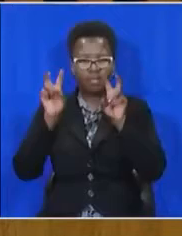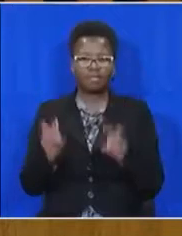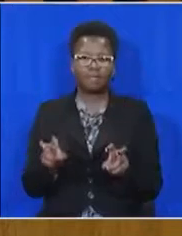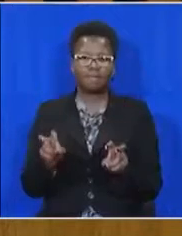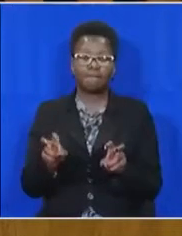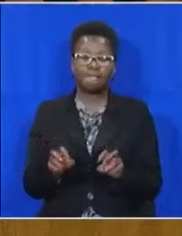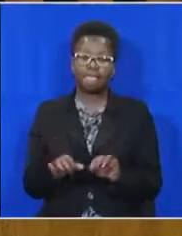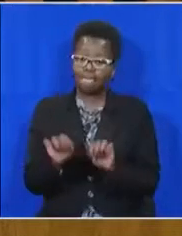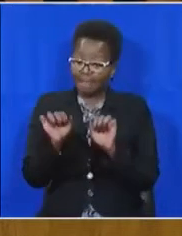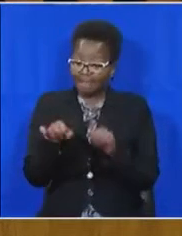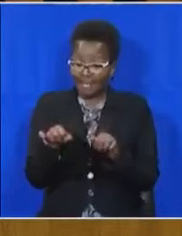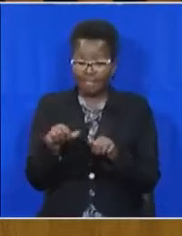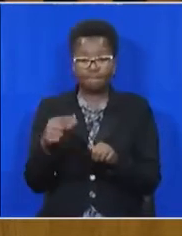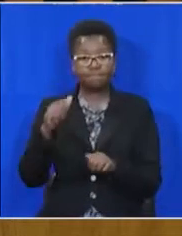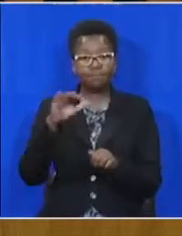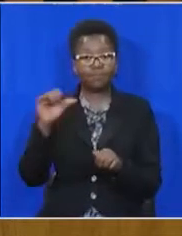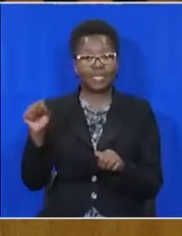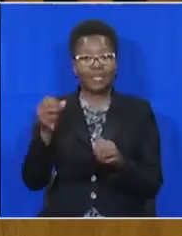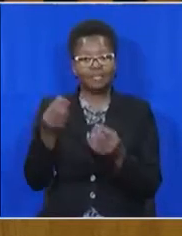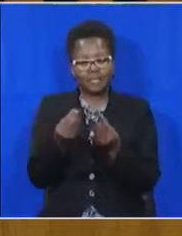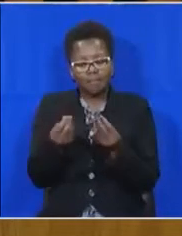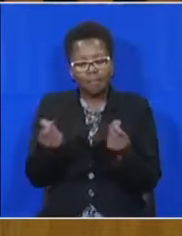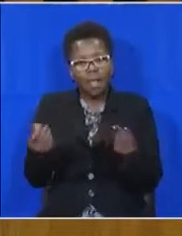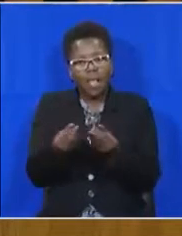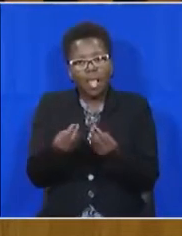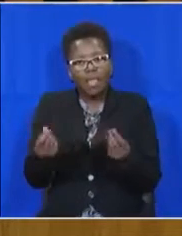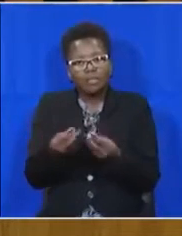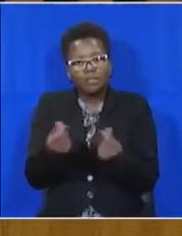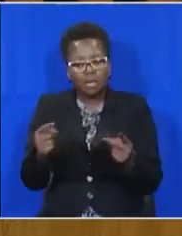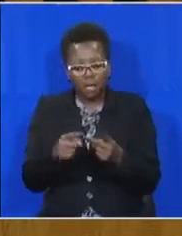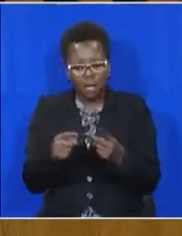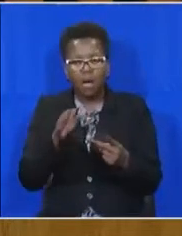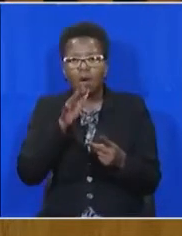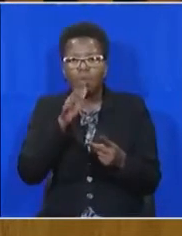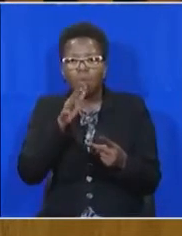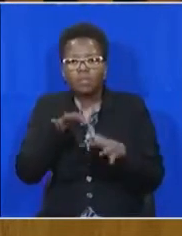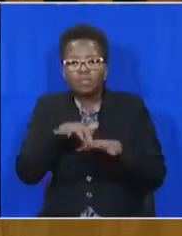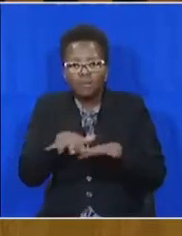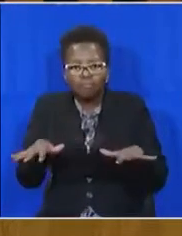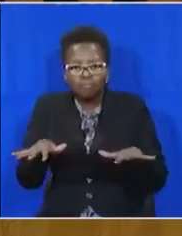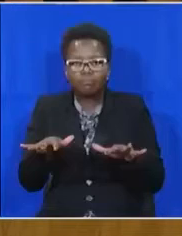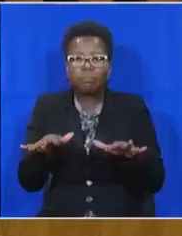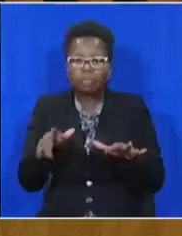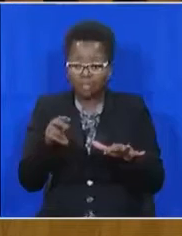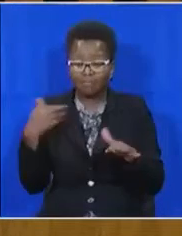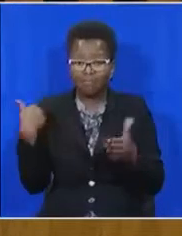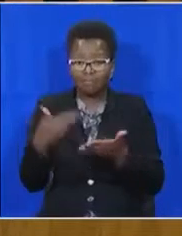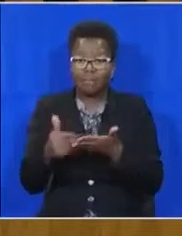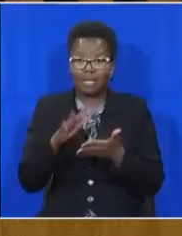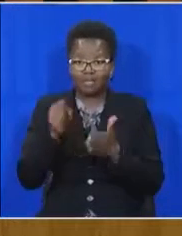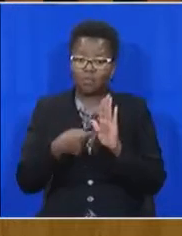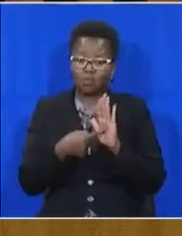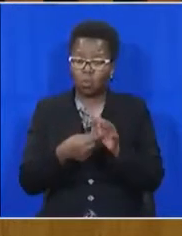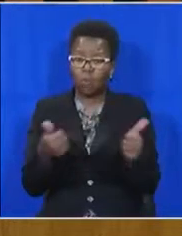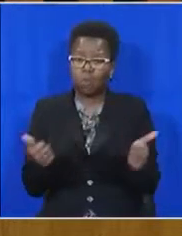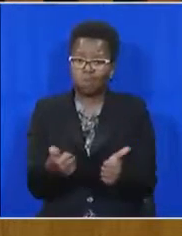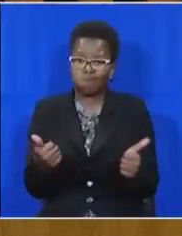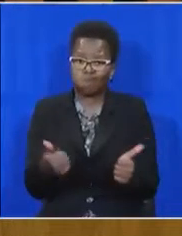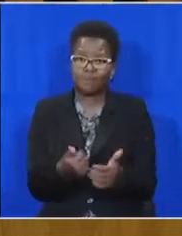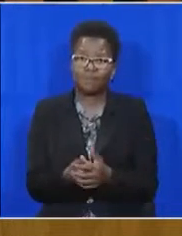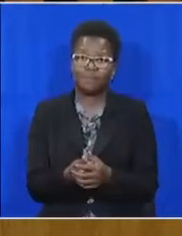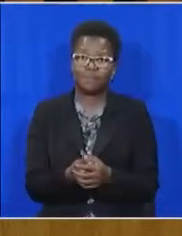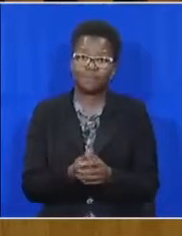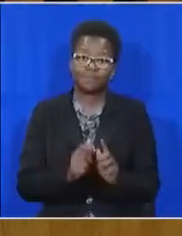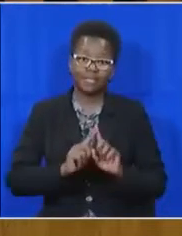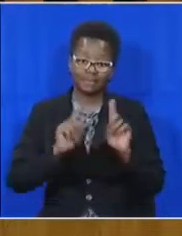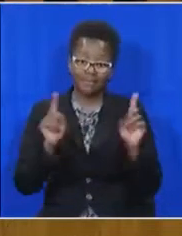potential to run gas-powered smelters and gas-to-liquids plants, which is a technology that South Africa has shown that it's good at. Through it all, there is the